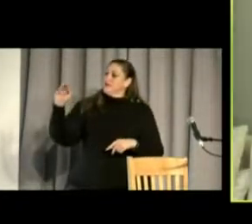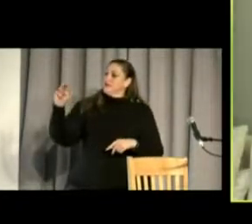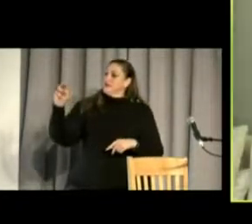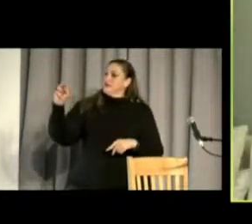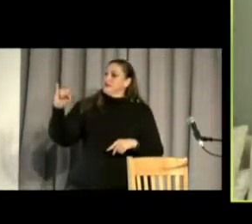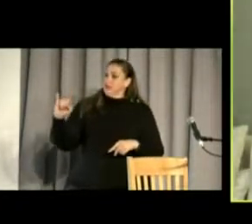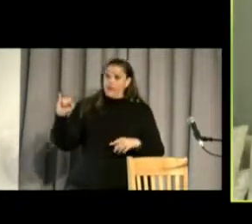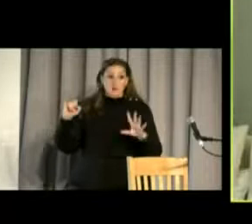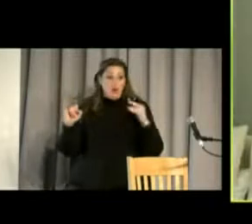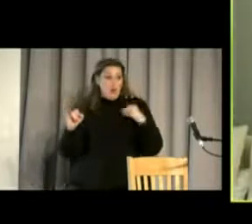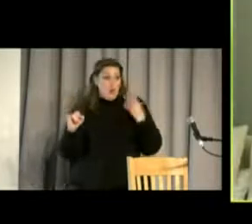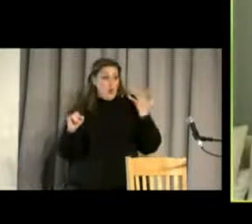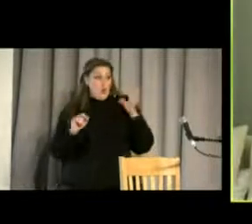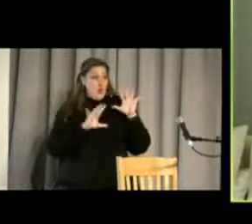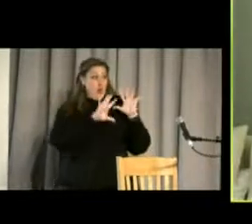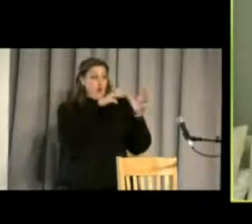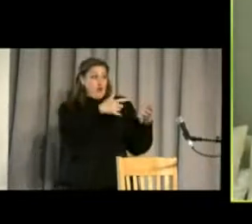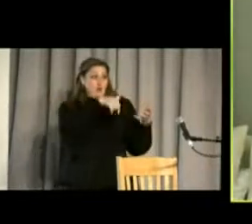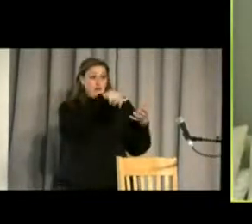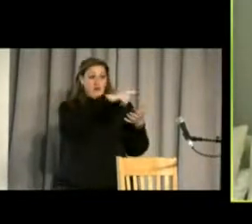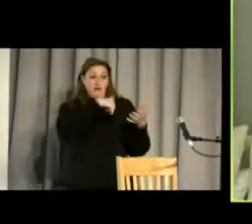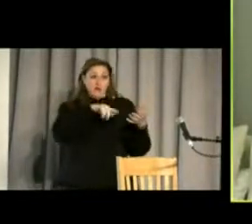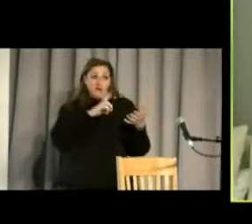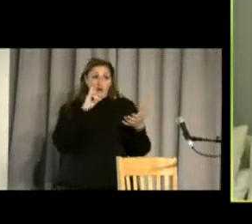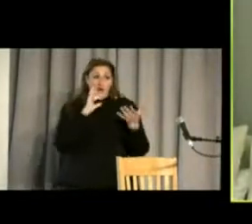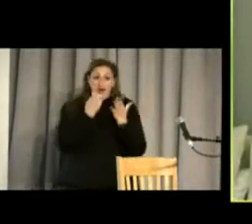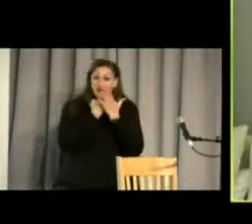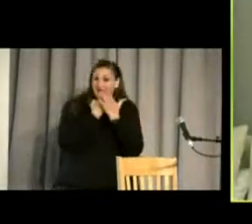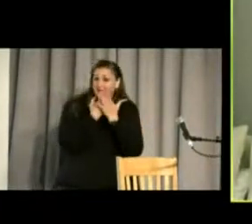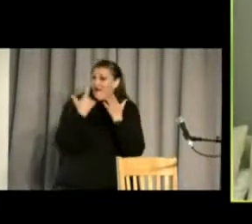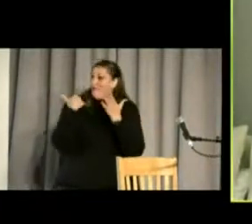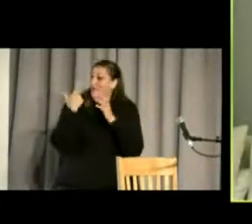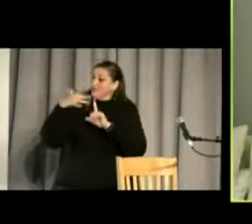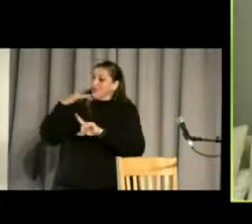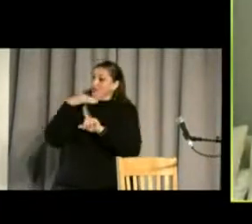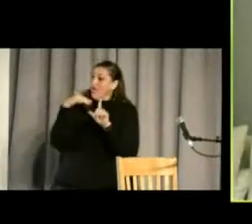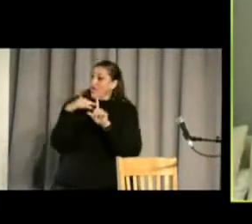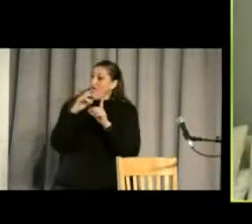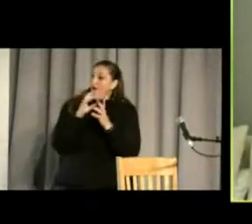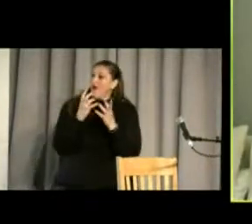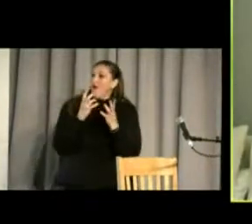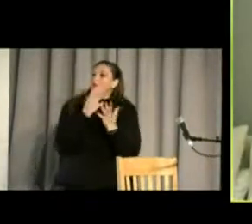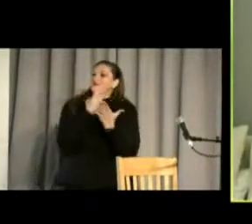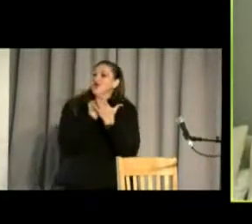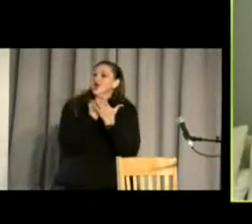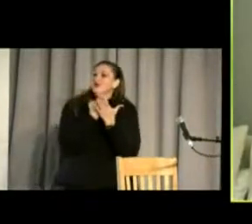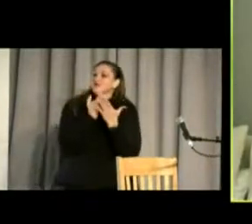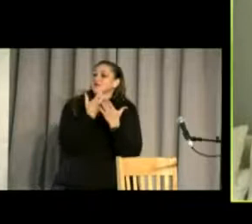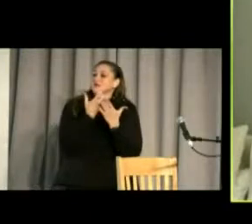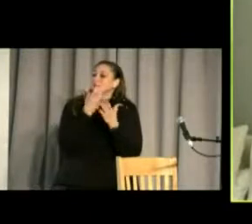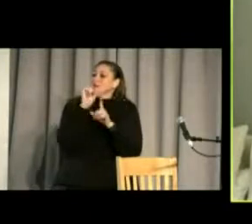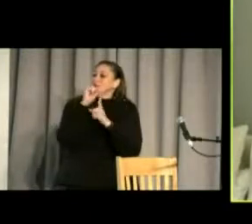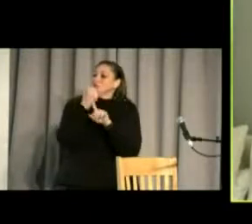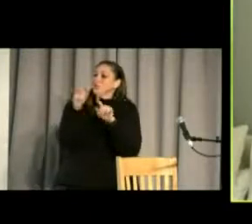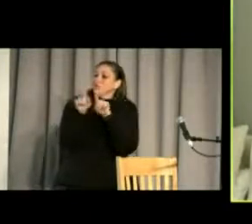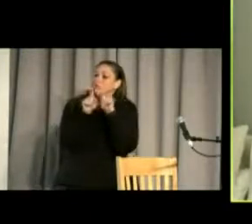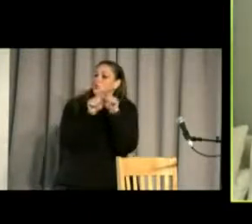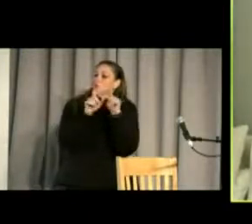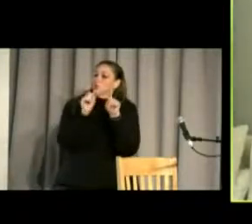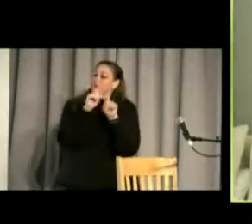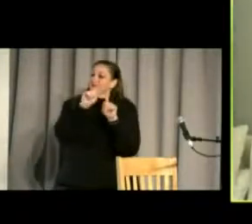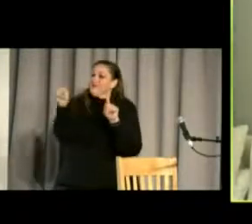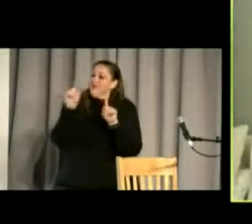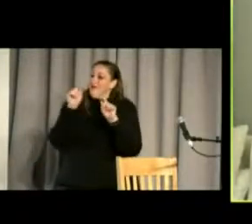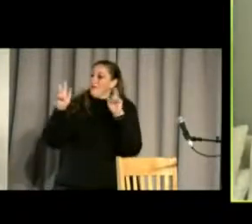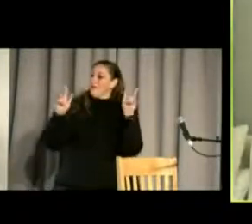they white, and what is their economic and environmental situation? Thank you very much, Chief Advisor. Thank